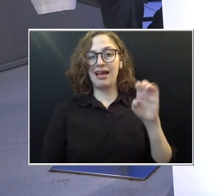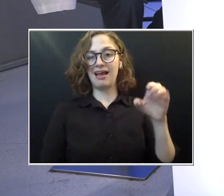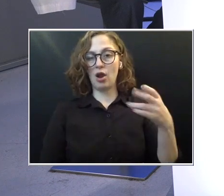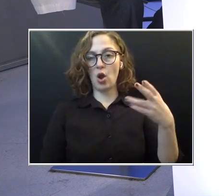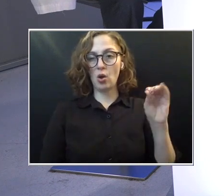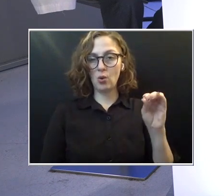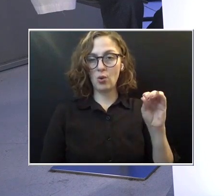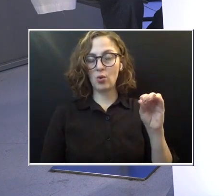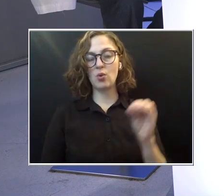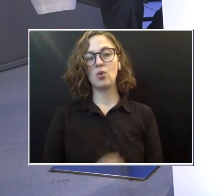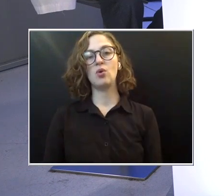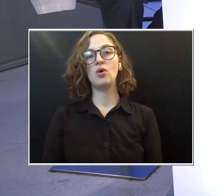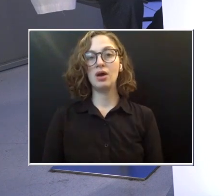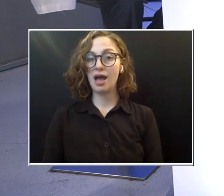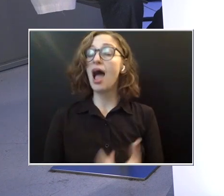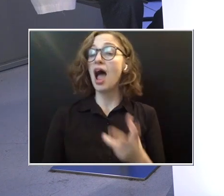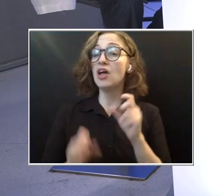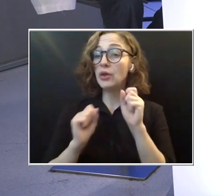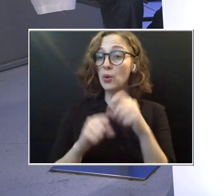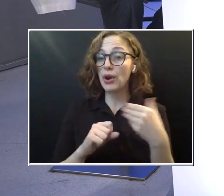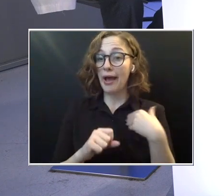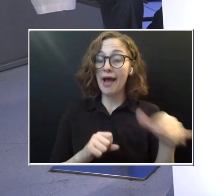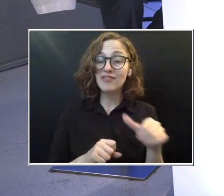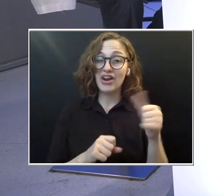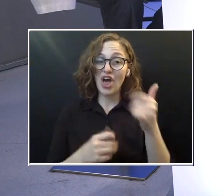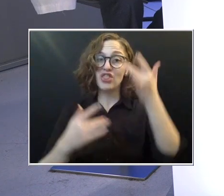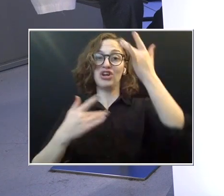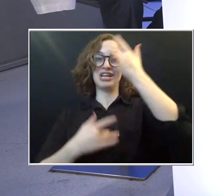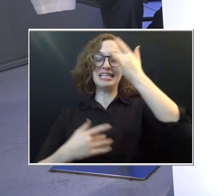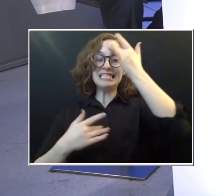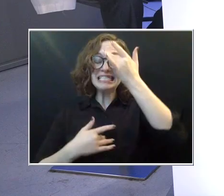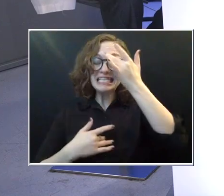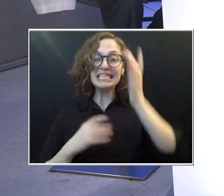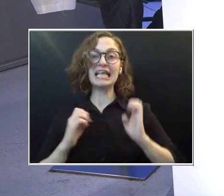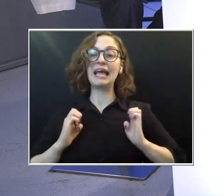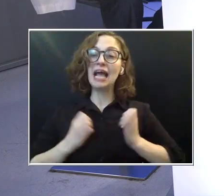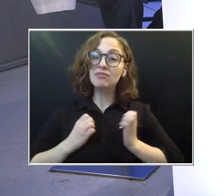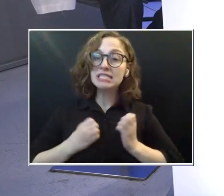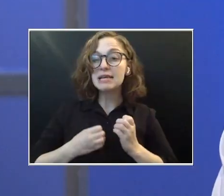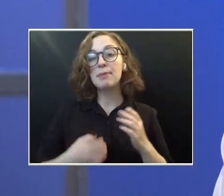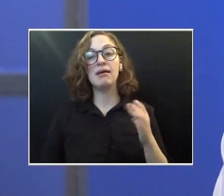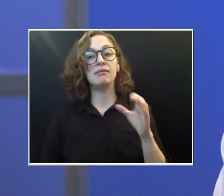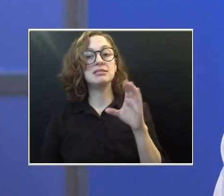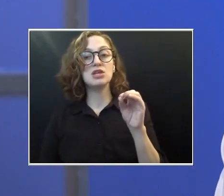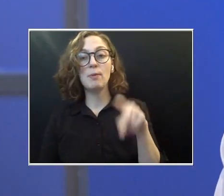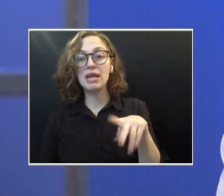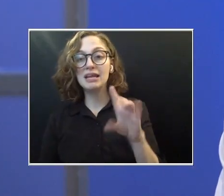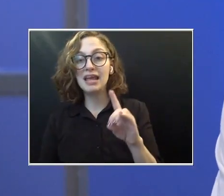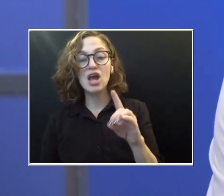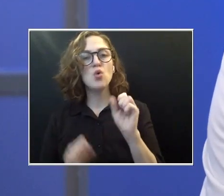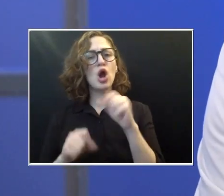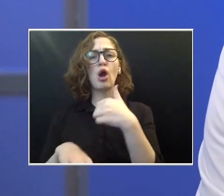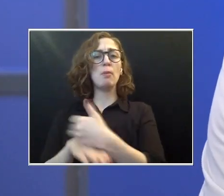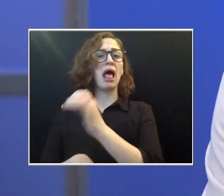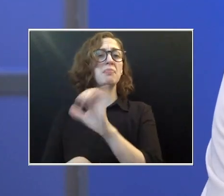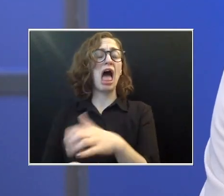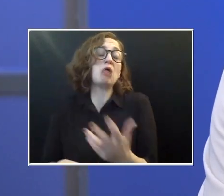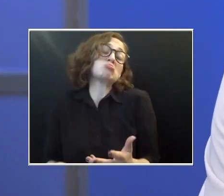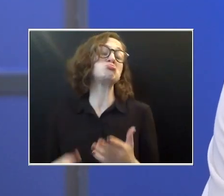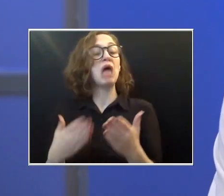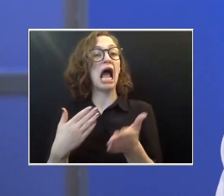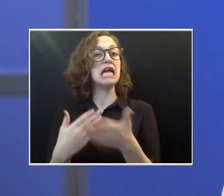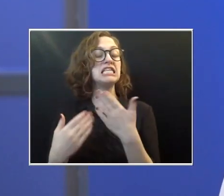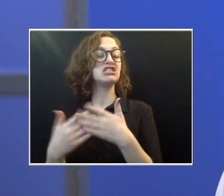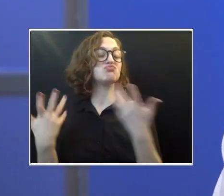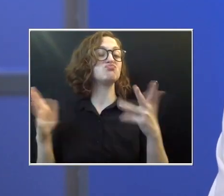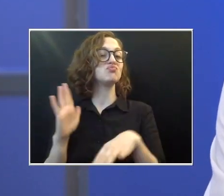or COPD, we can blame that disease and not even go looking for the real problem. Is that right? You know, absolutely. Because we talk about the groups of pulmonary